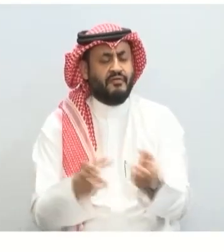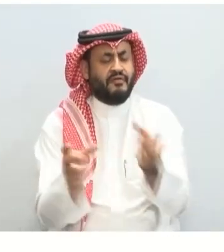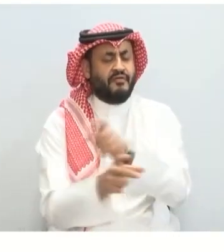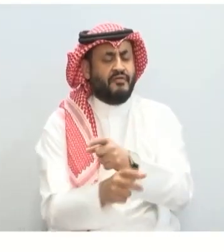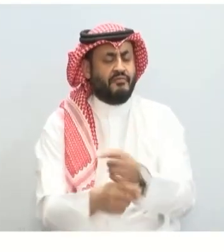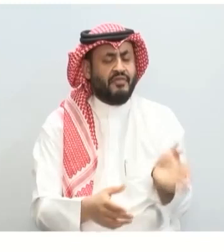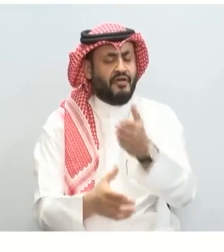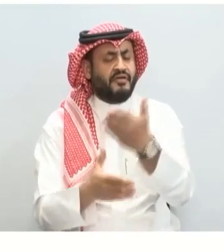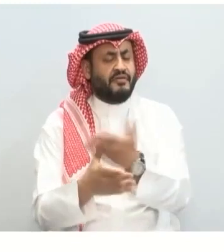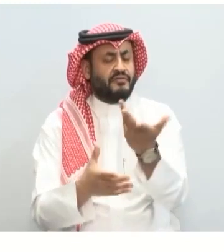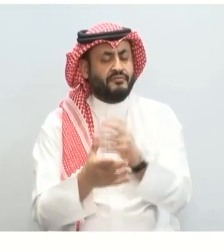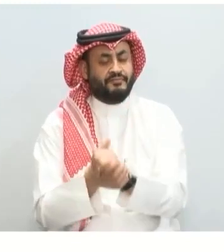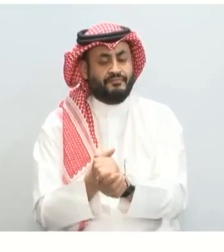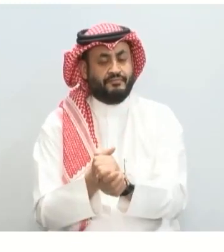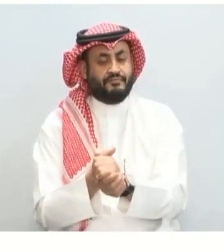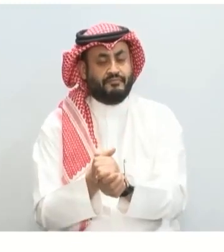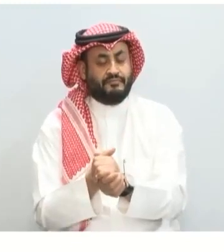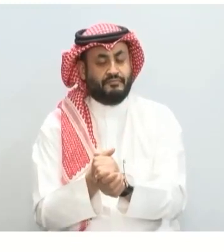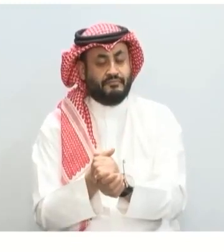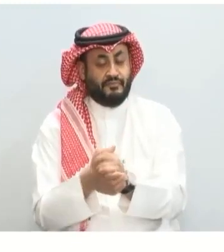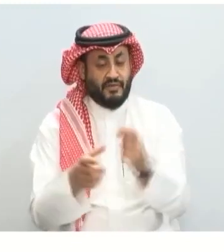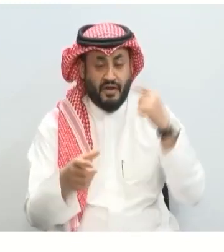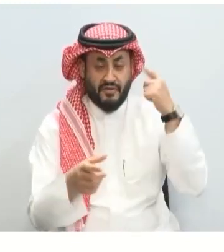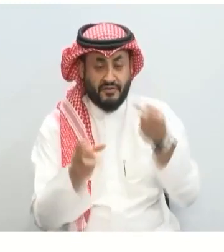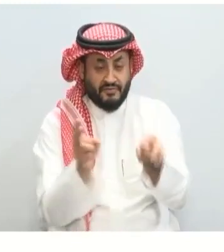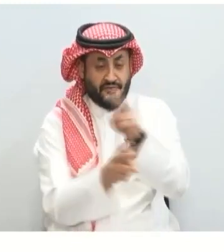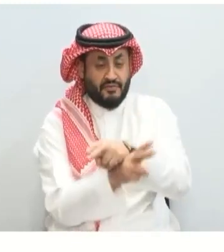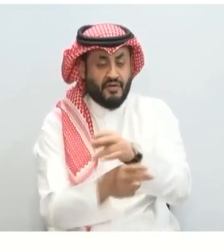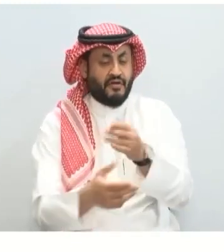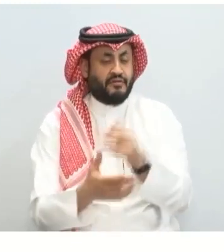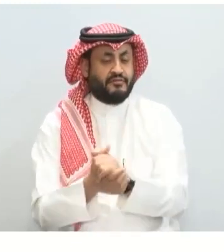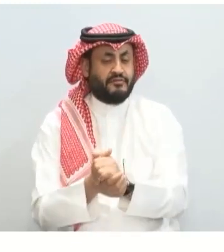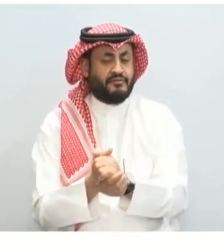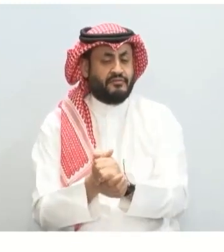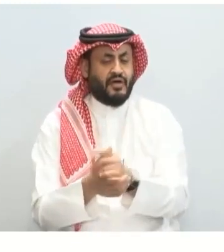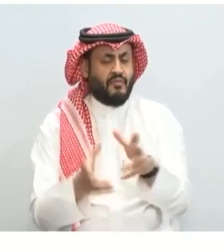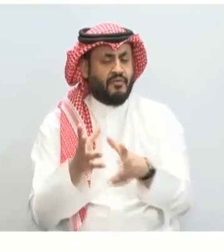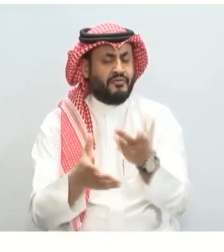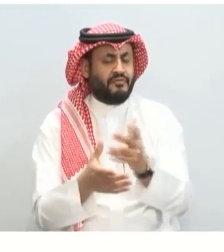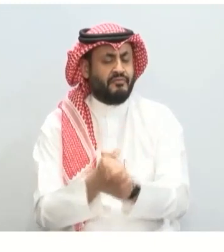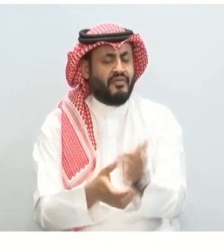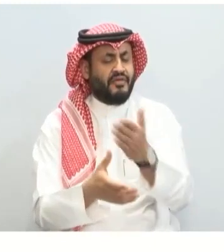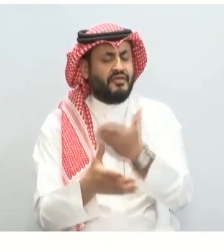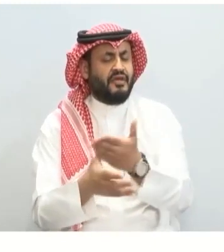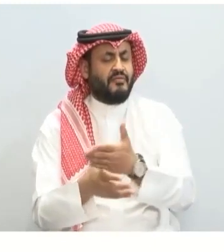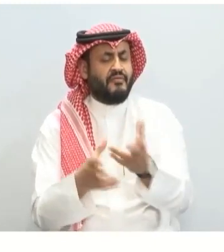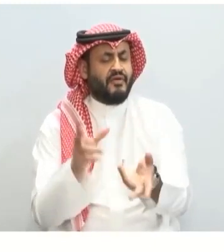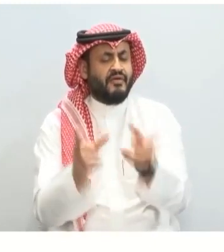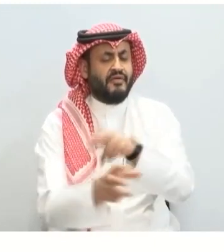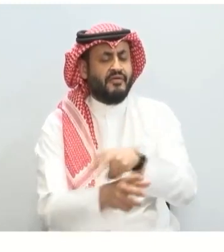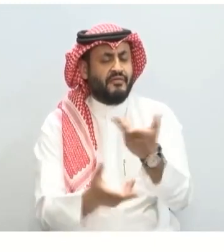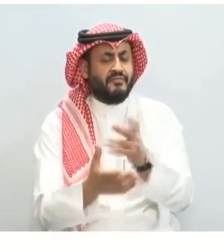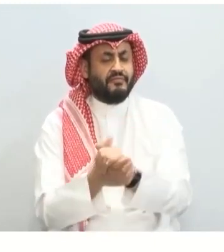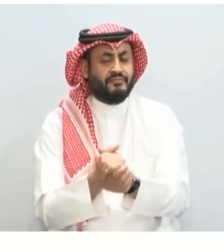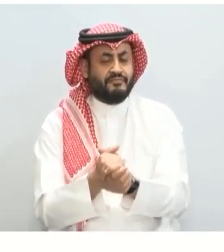have? What causes this change? She changed her mind or her attitude about something. And why did she do